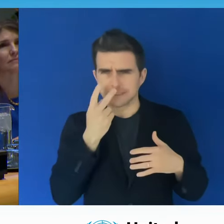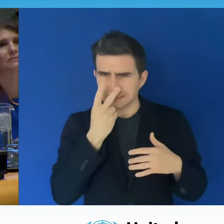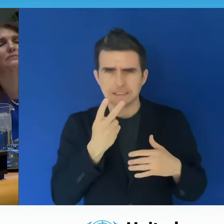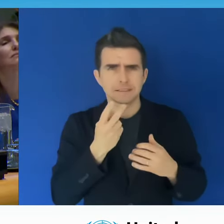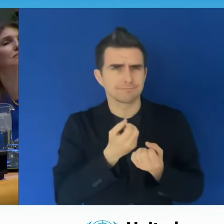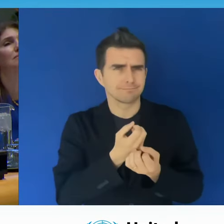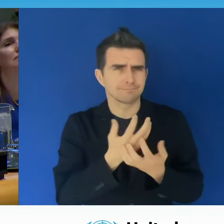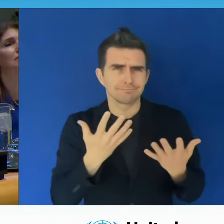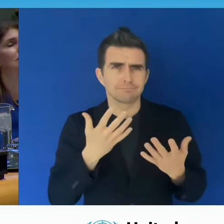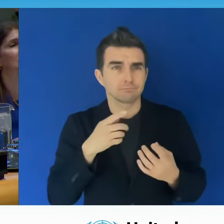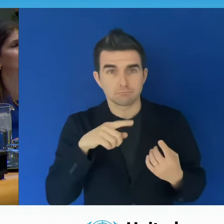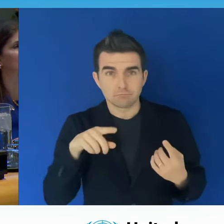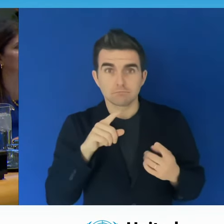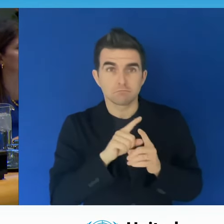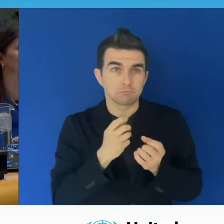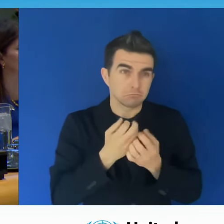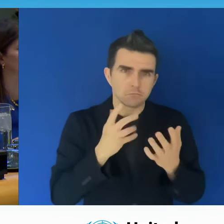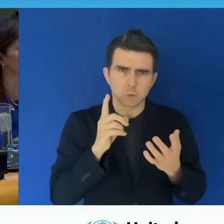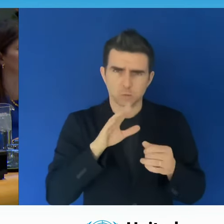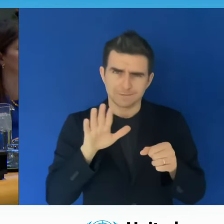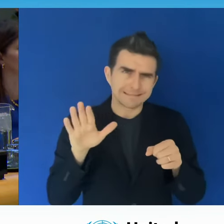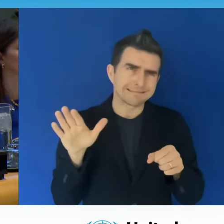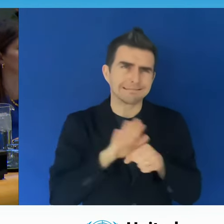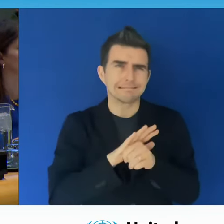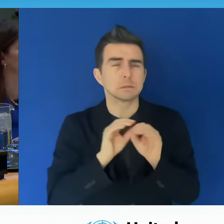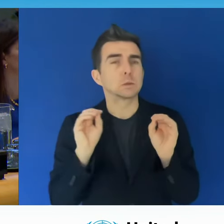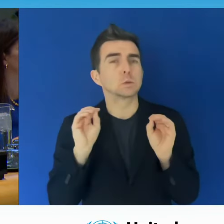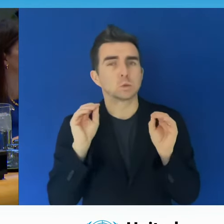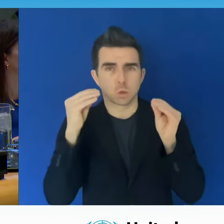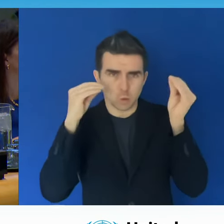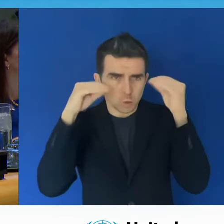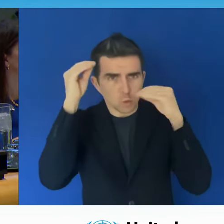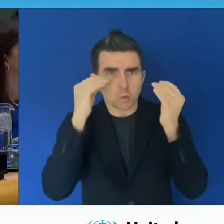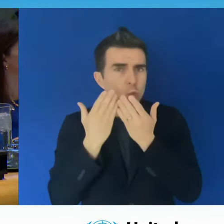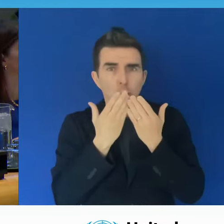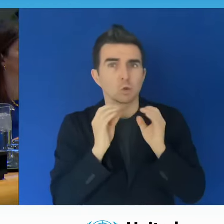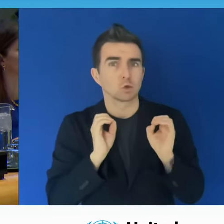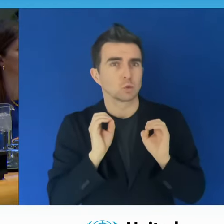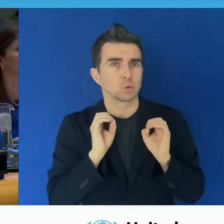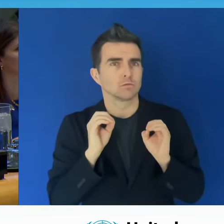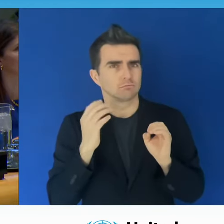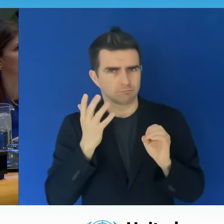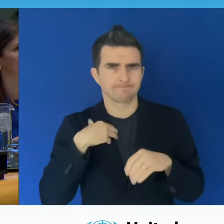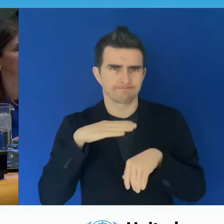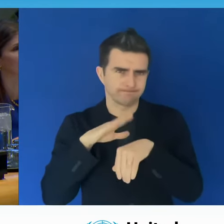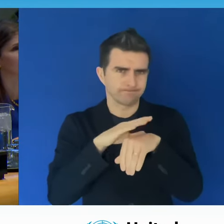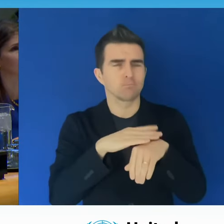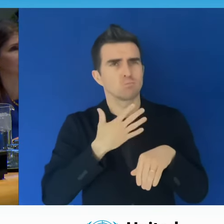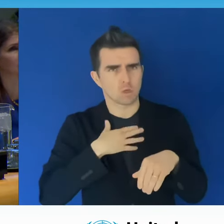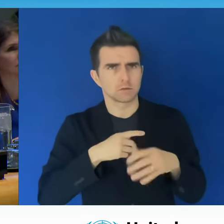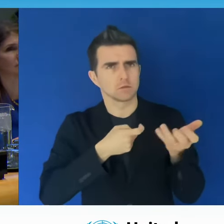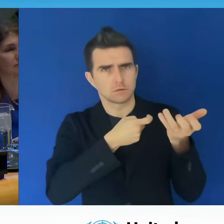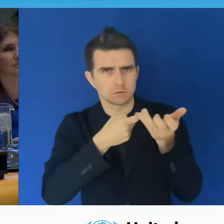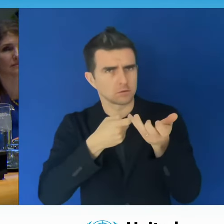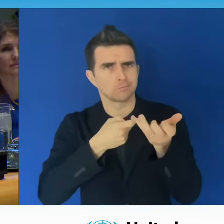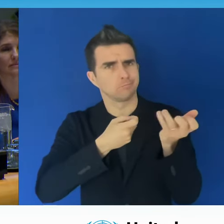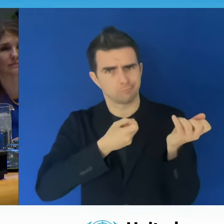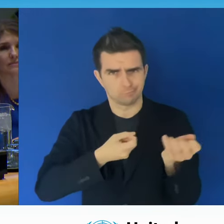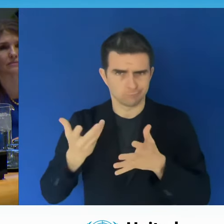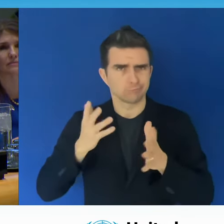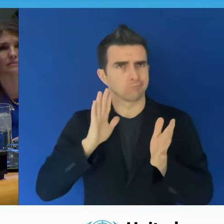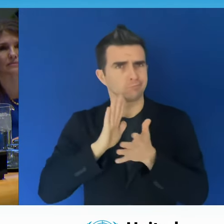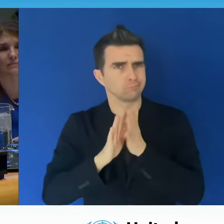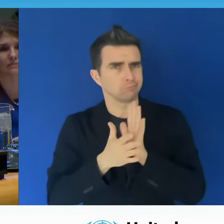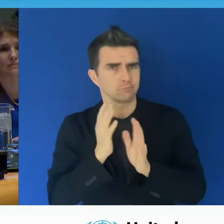Dear friends, in the face of all these crises, public trust is plummeting, alienation is growing, and